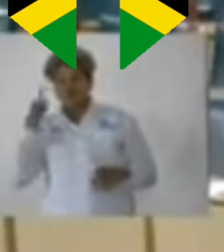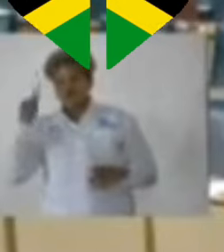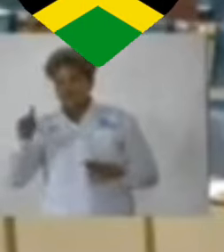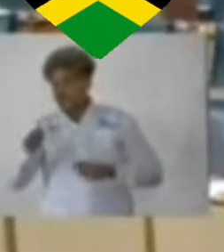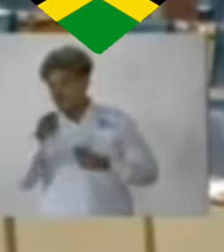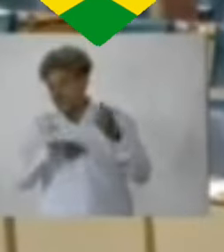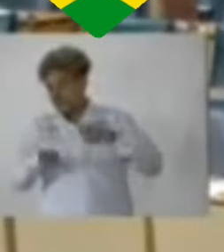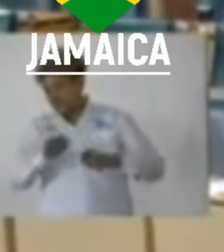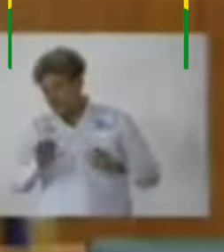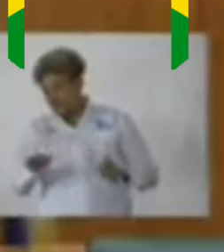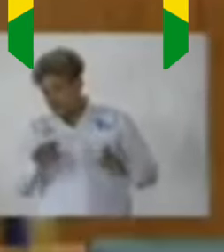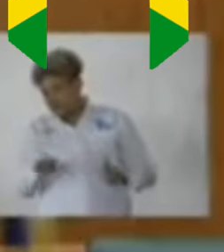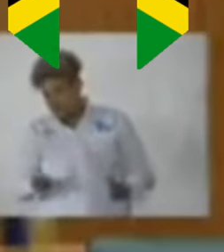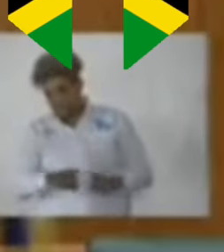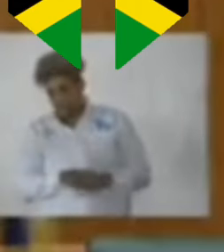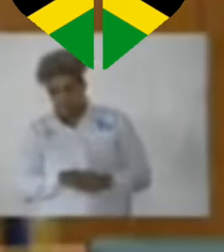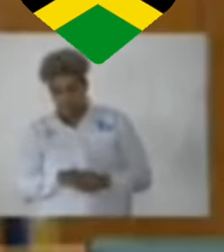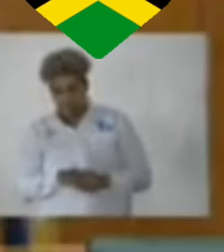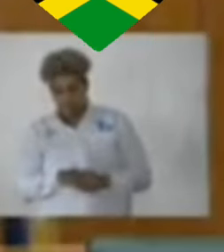change